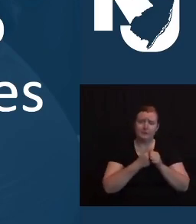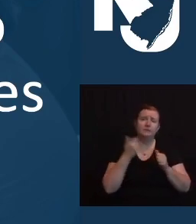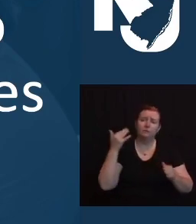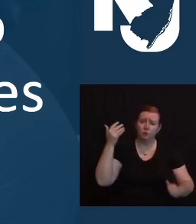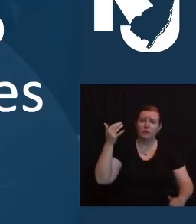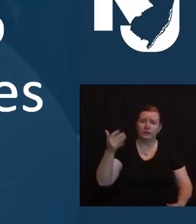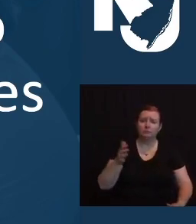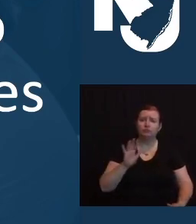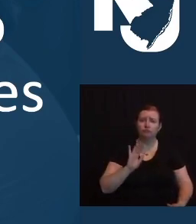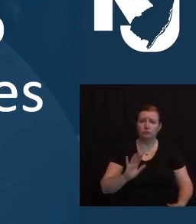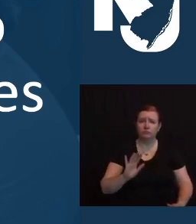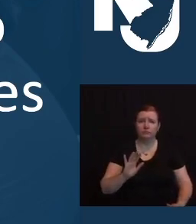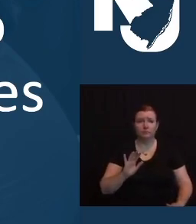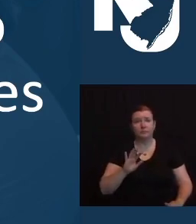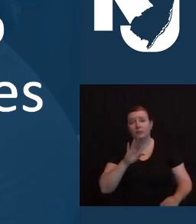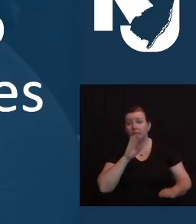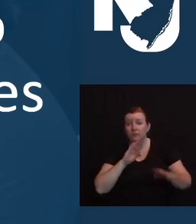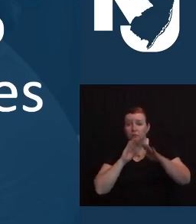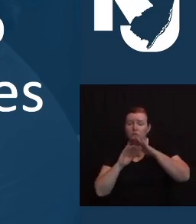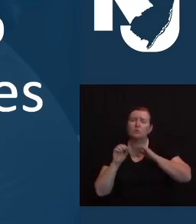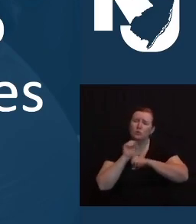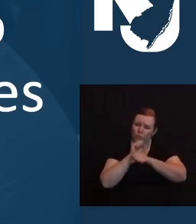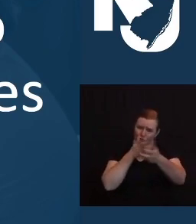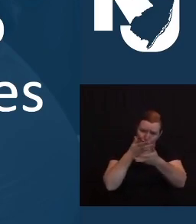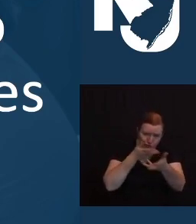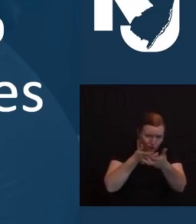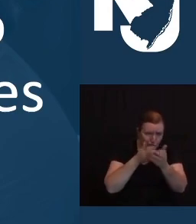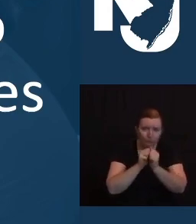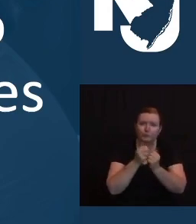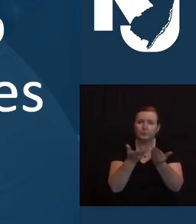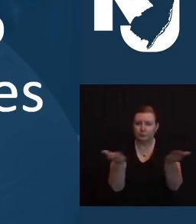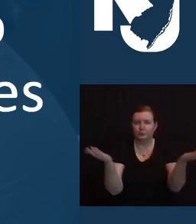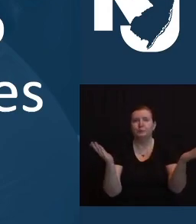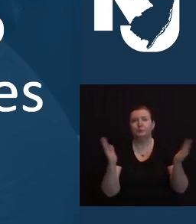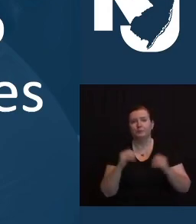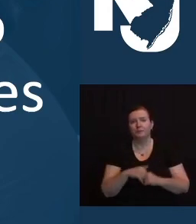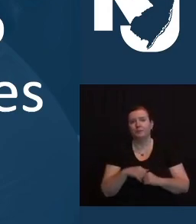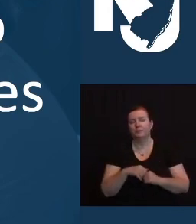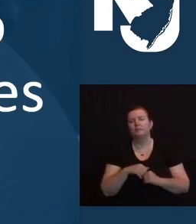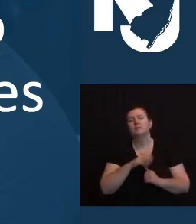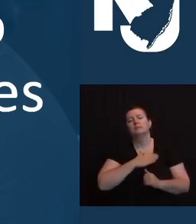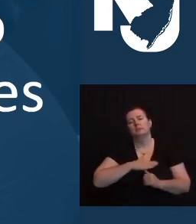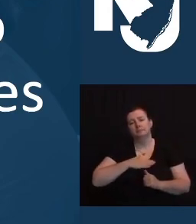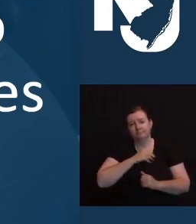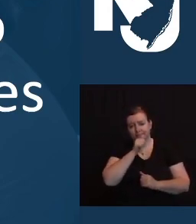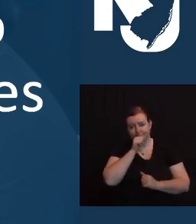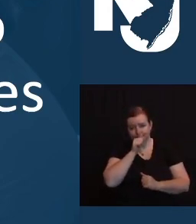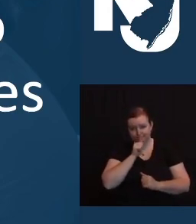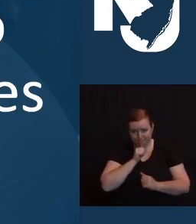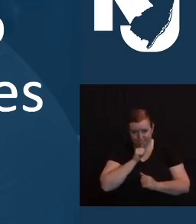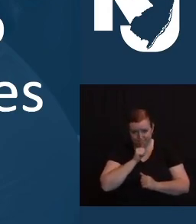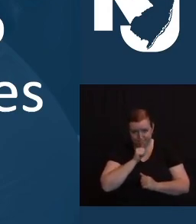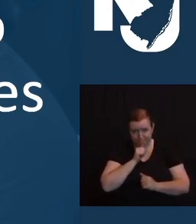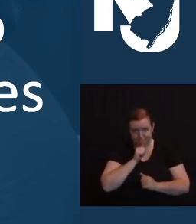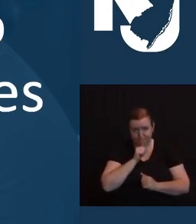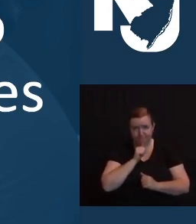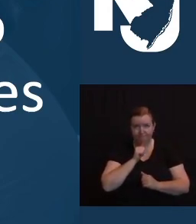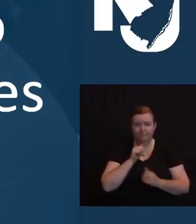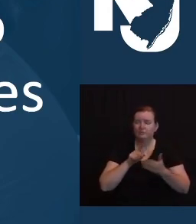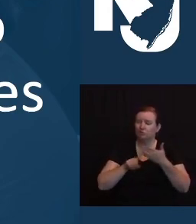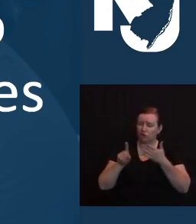if you're frustrated, I don't blame you. We don't blame you. Please exercise patience. Please go online and see if you can do your business